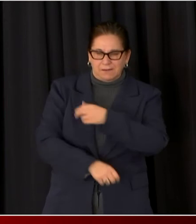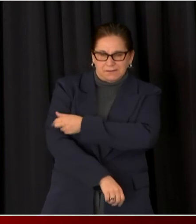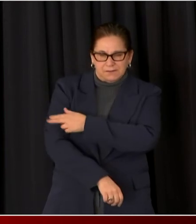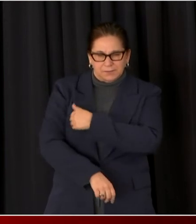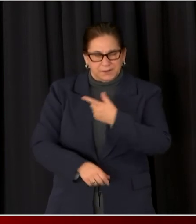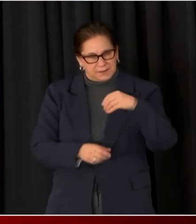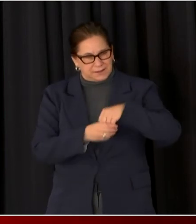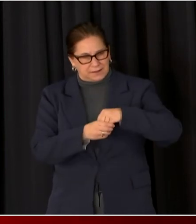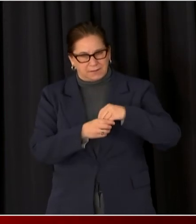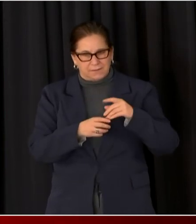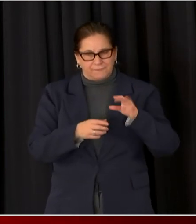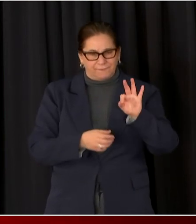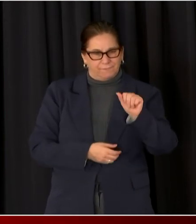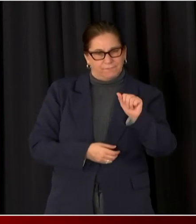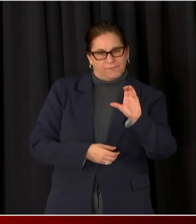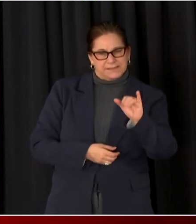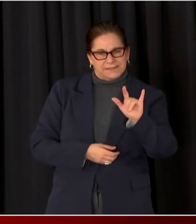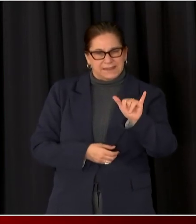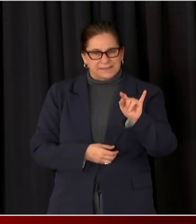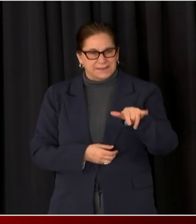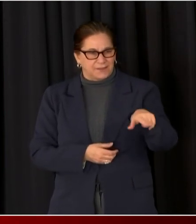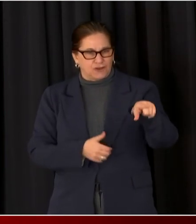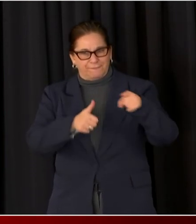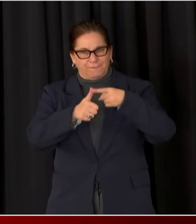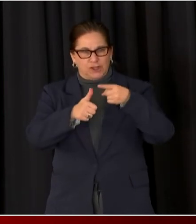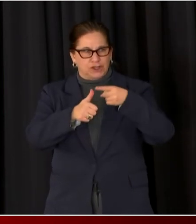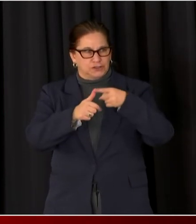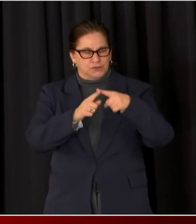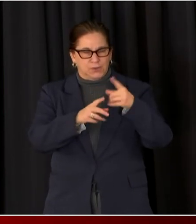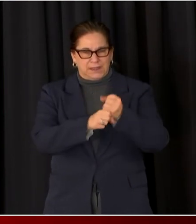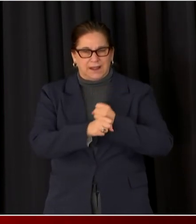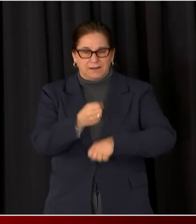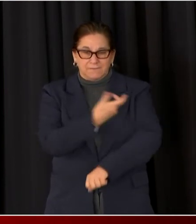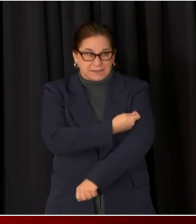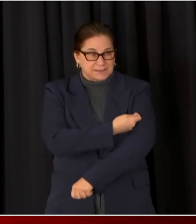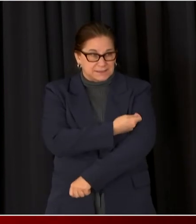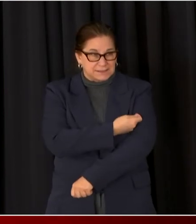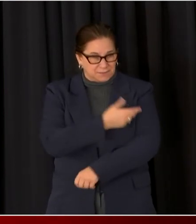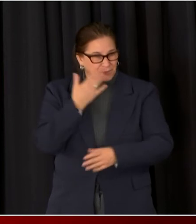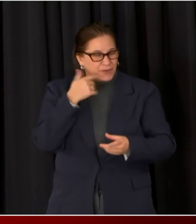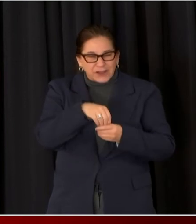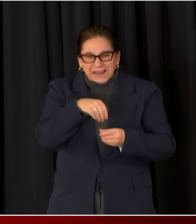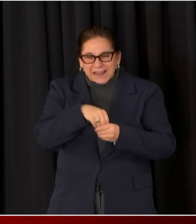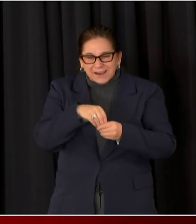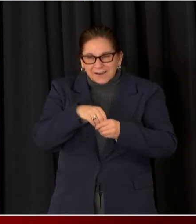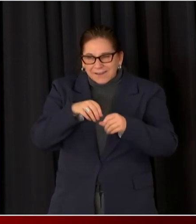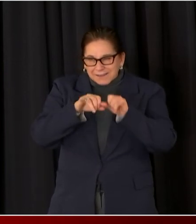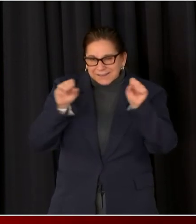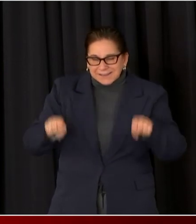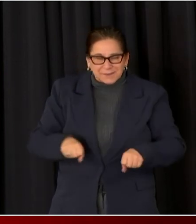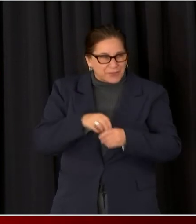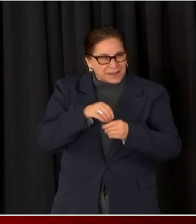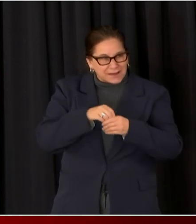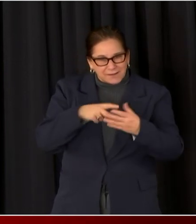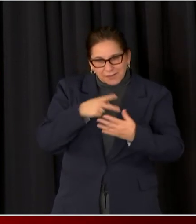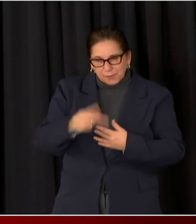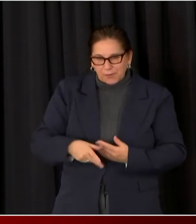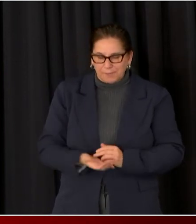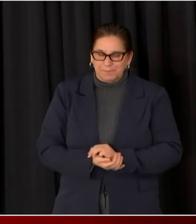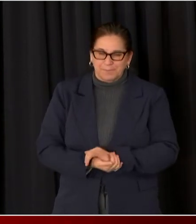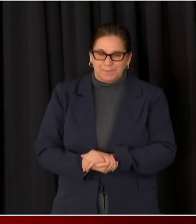employees through occupational health programs. For our healthcare workers who work more in the community settings